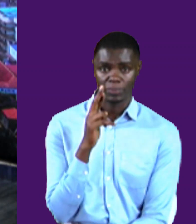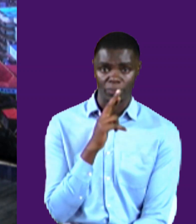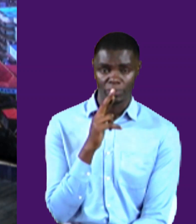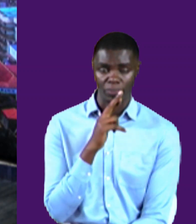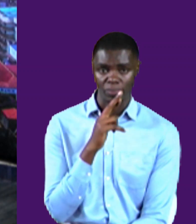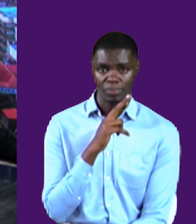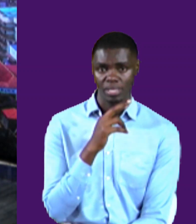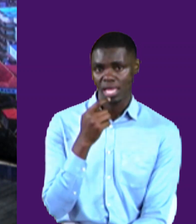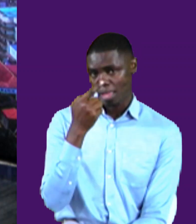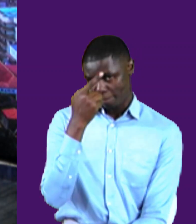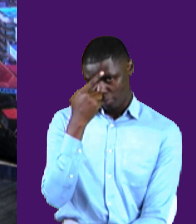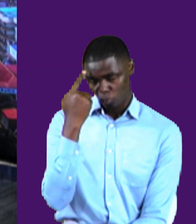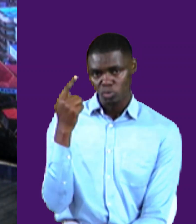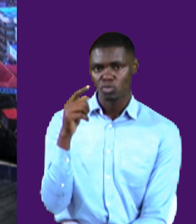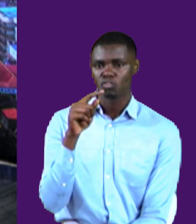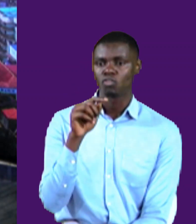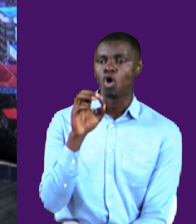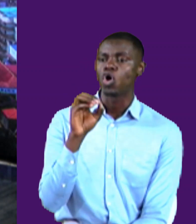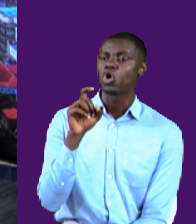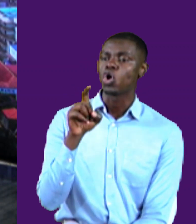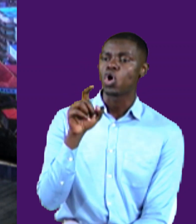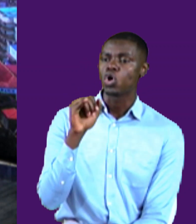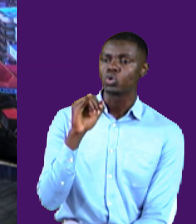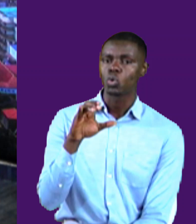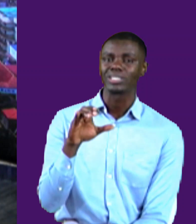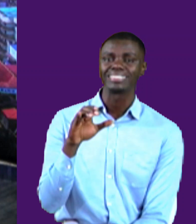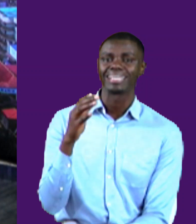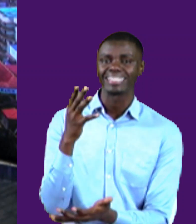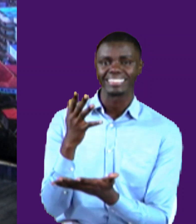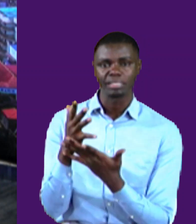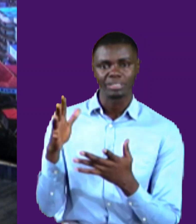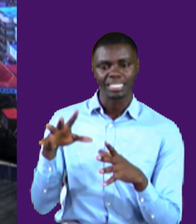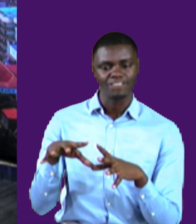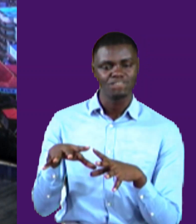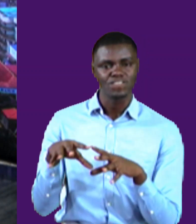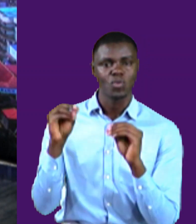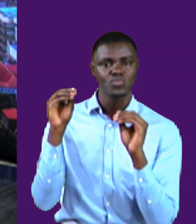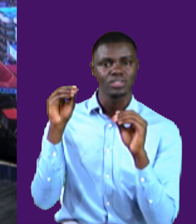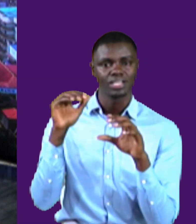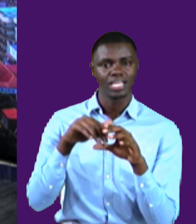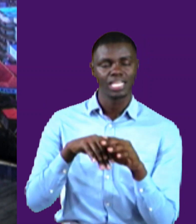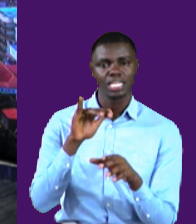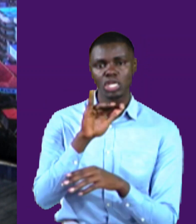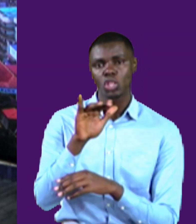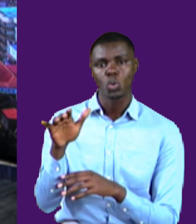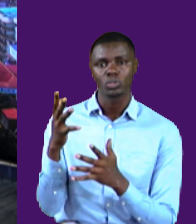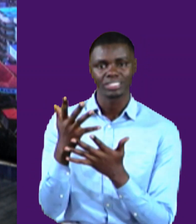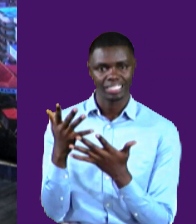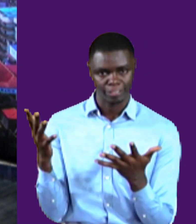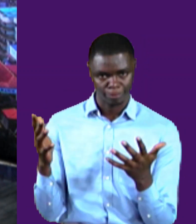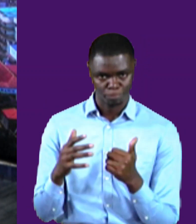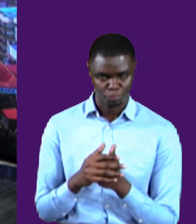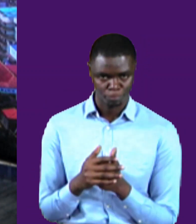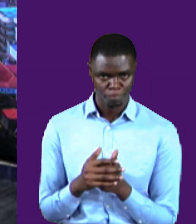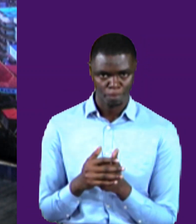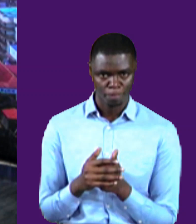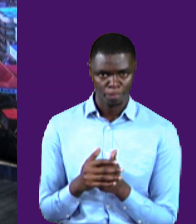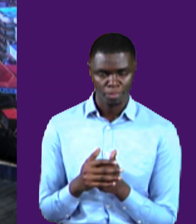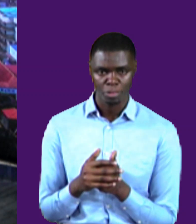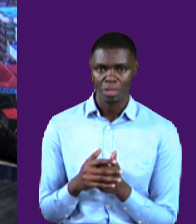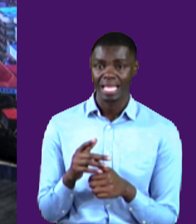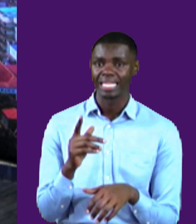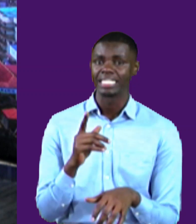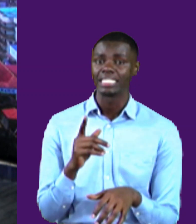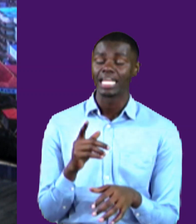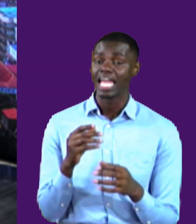due to toxic substances found in these devices. So when